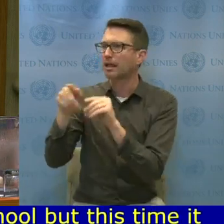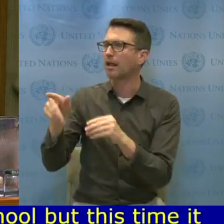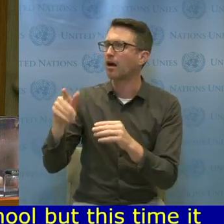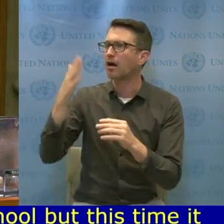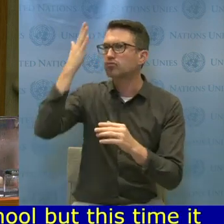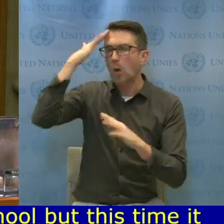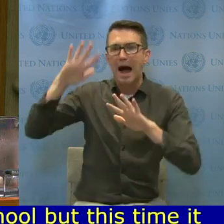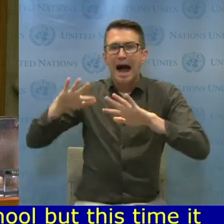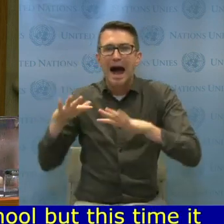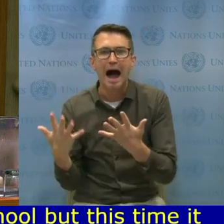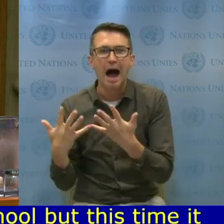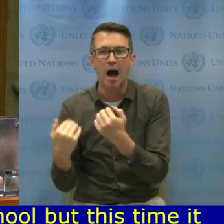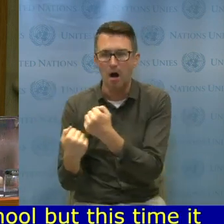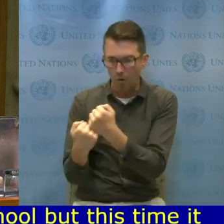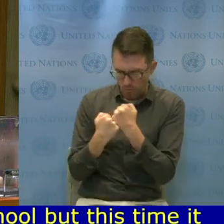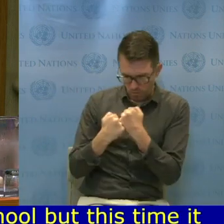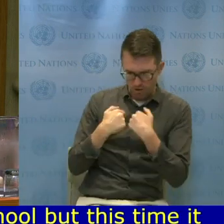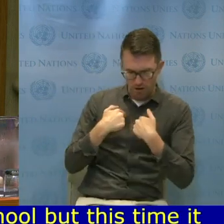And